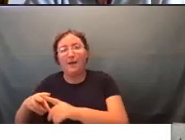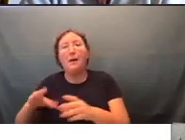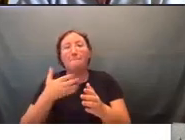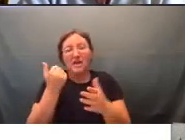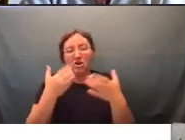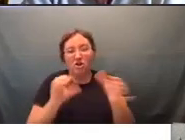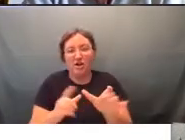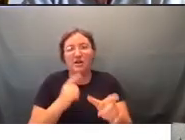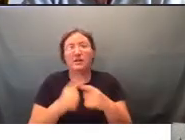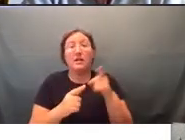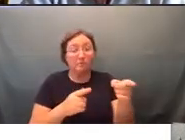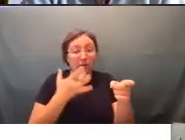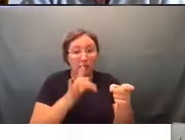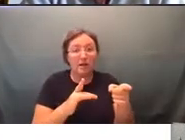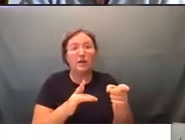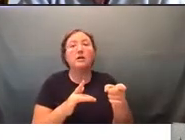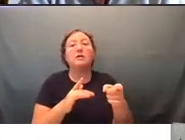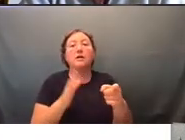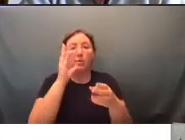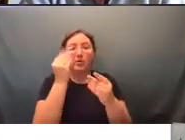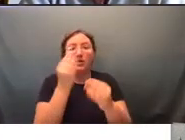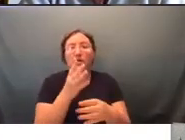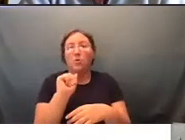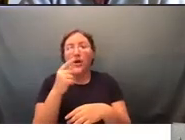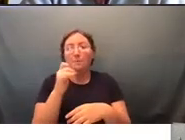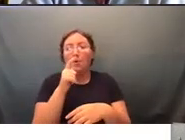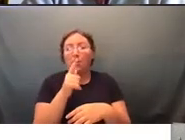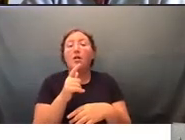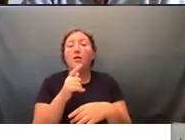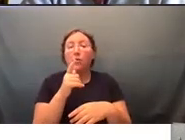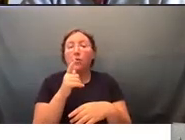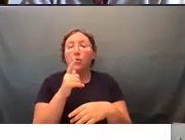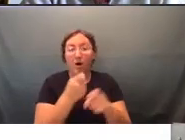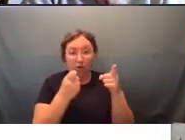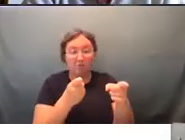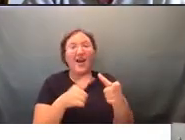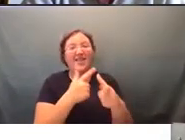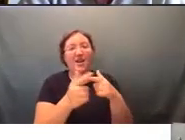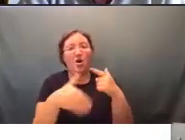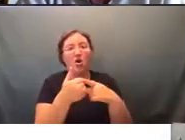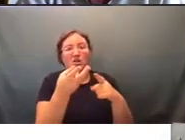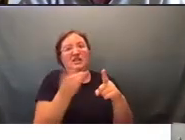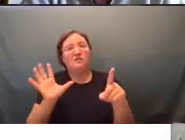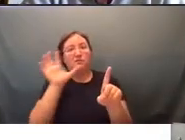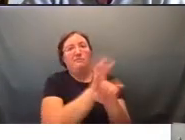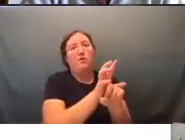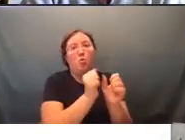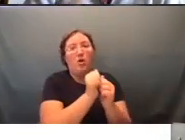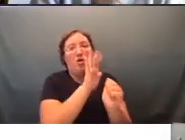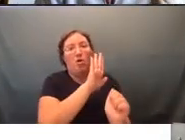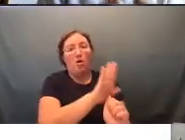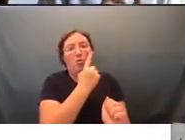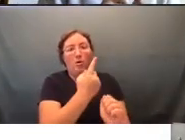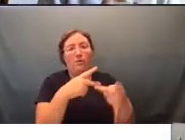bit. And then you find out in April. There are day permits available, but there's just 50 a day, and